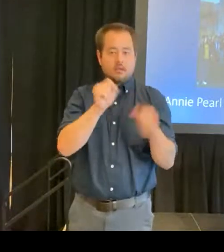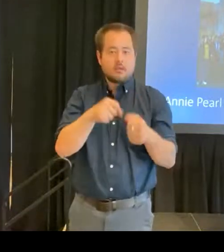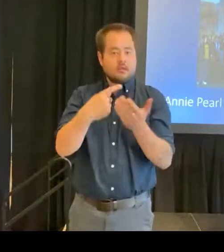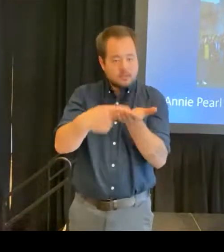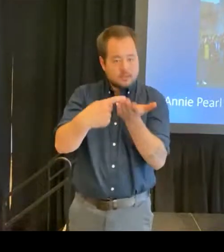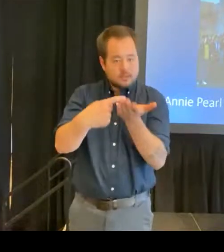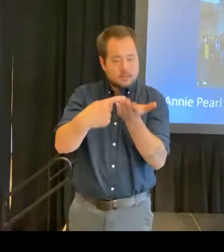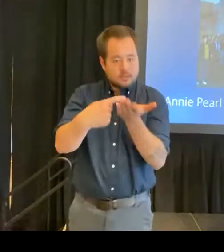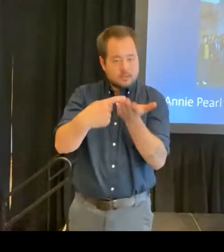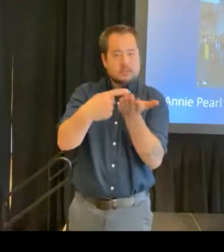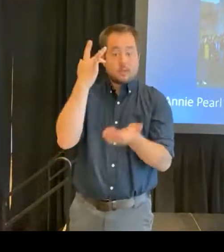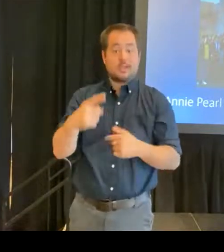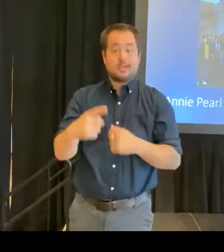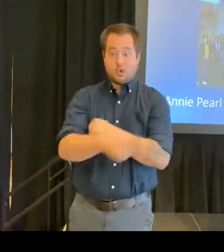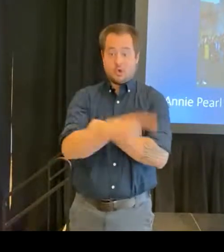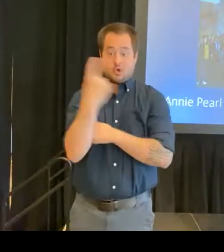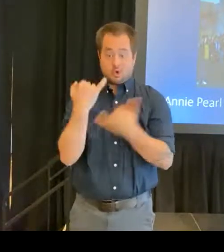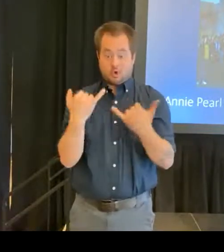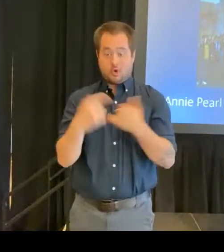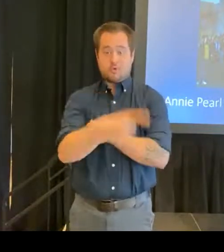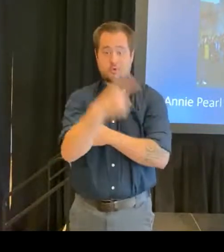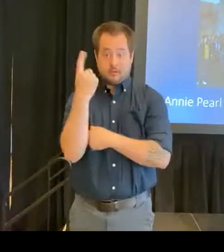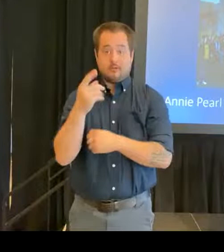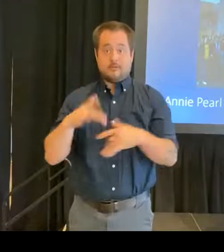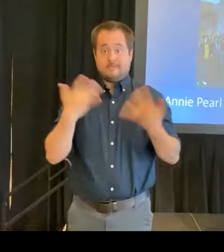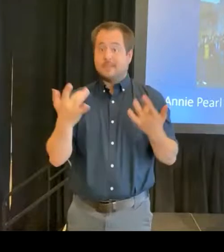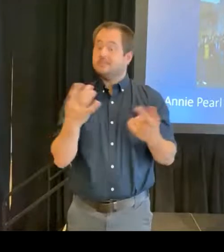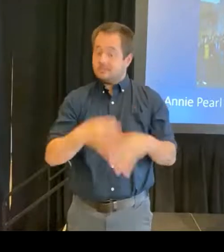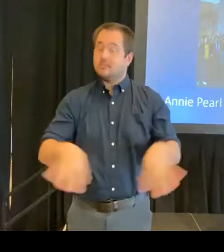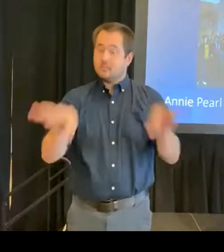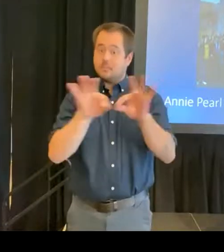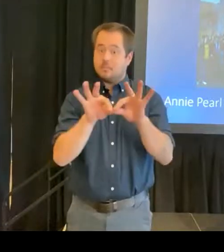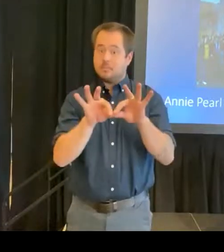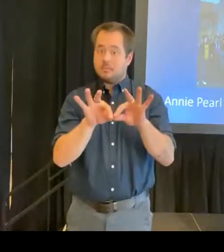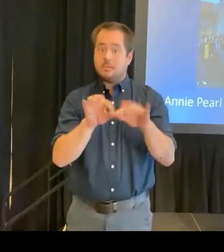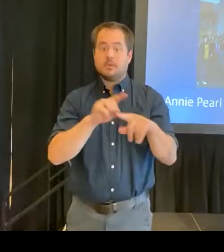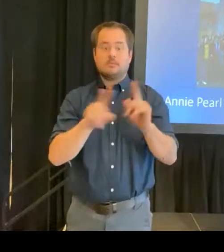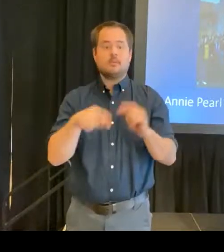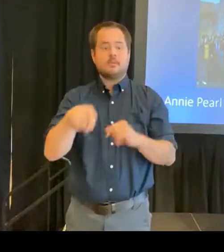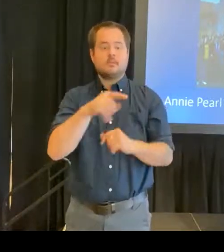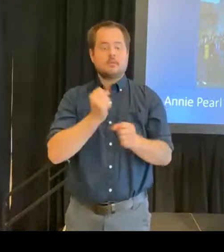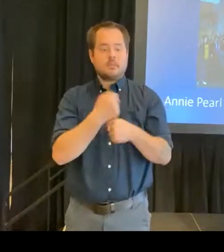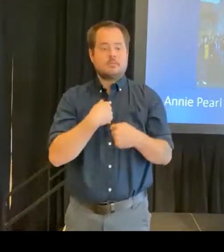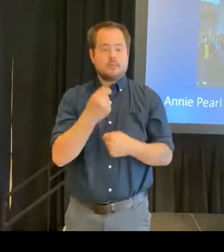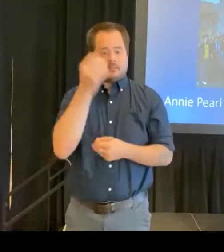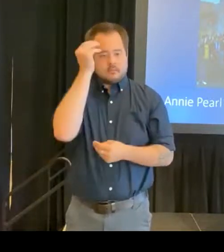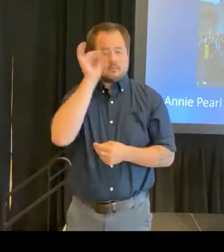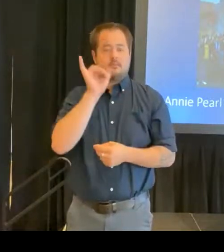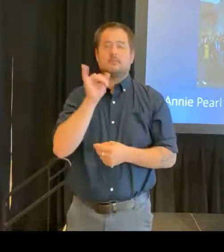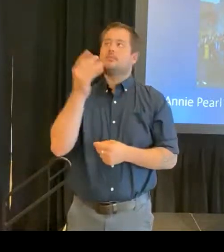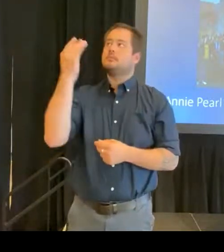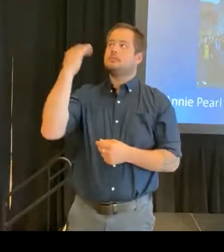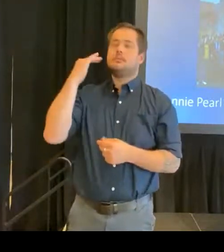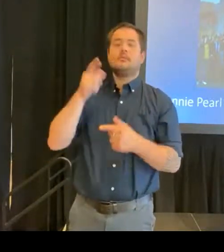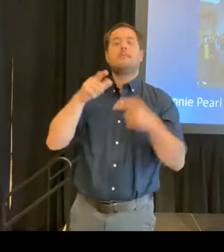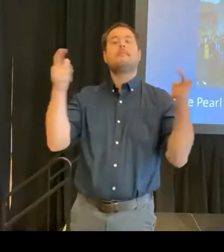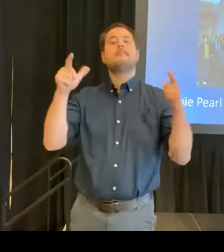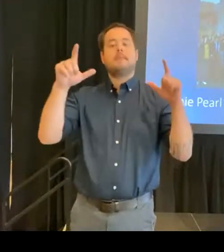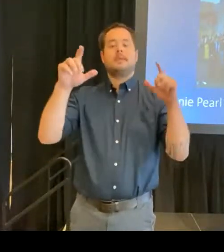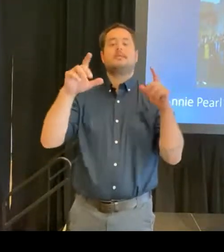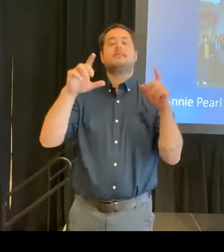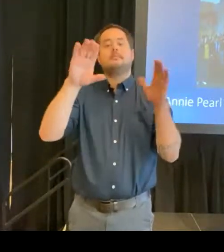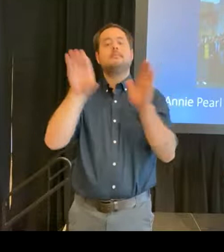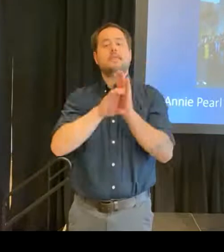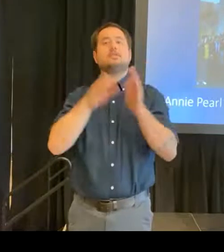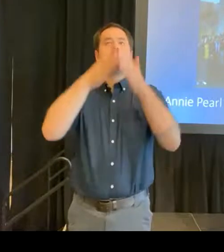really important. Those things always get me to thinking back big picture. And if you think about the, I guess, things